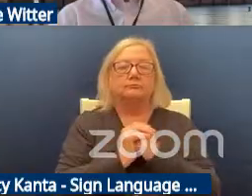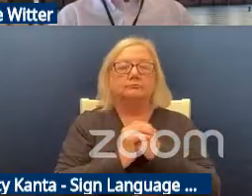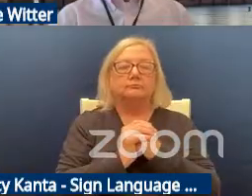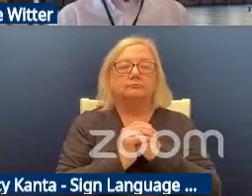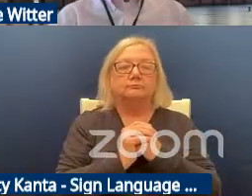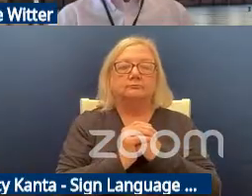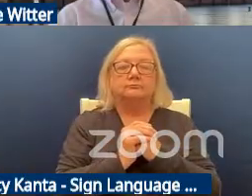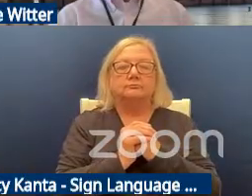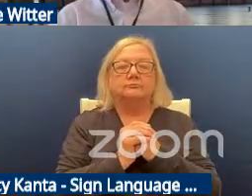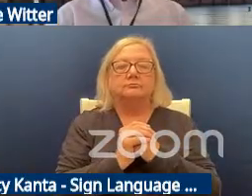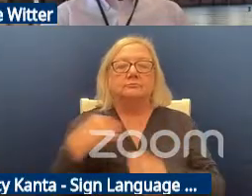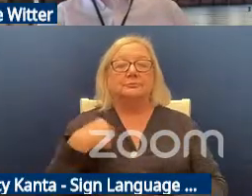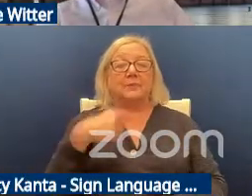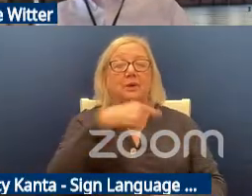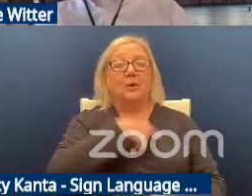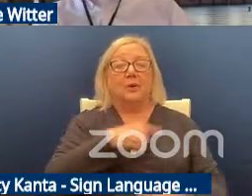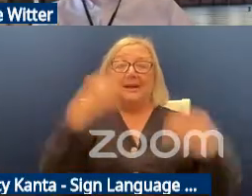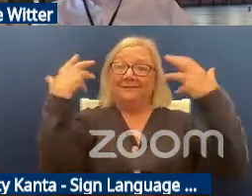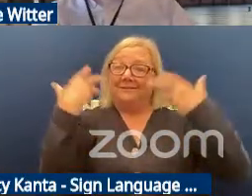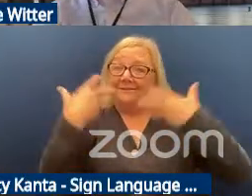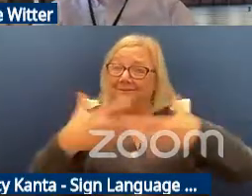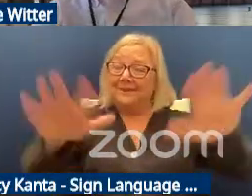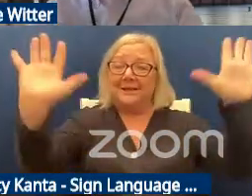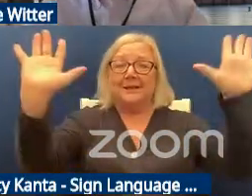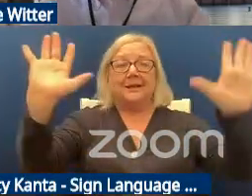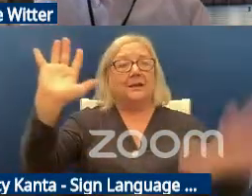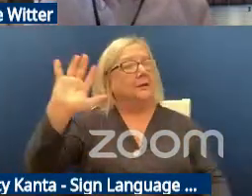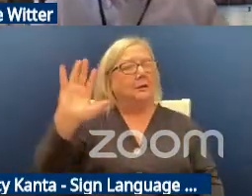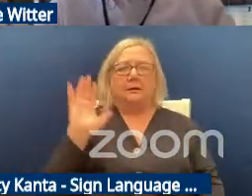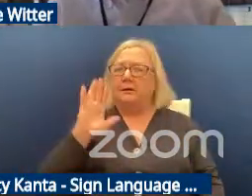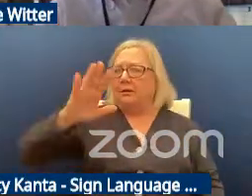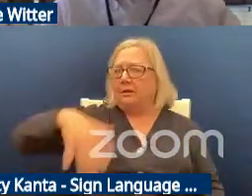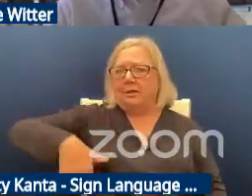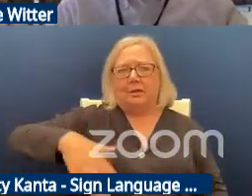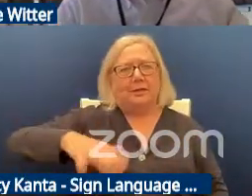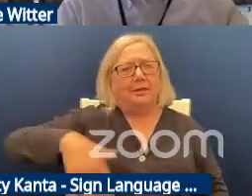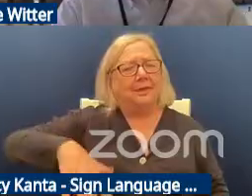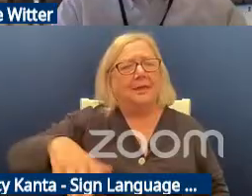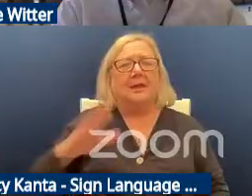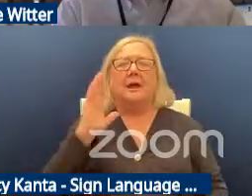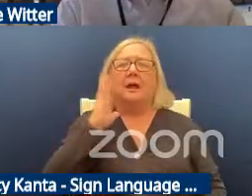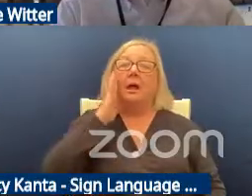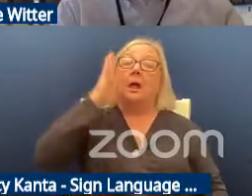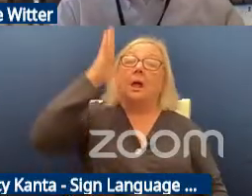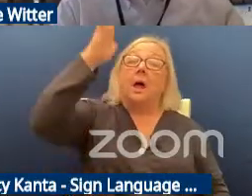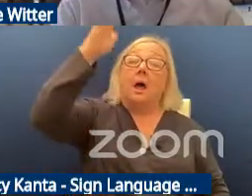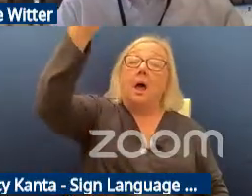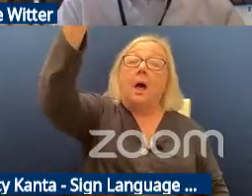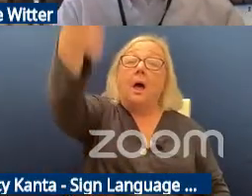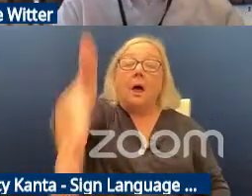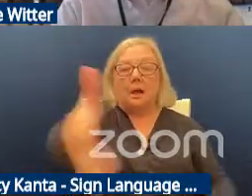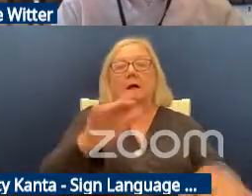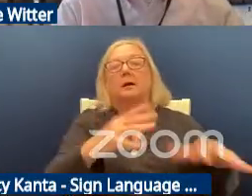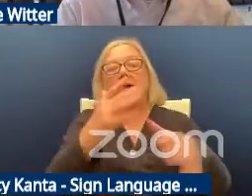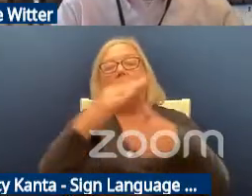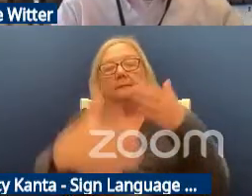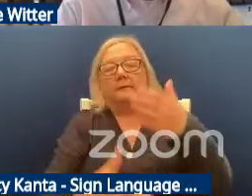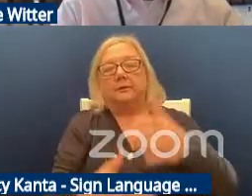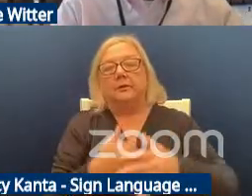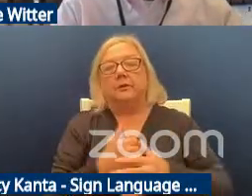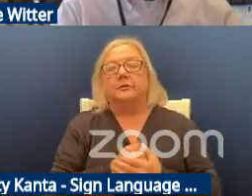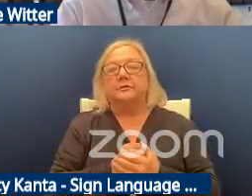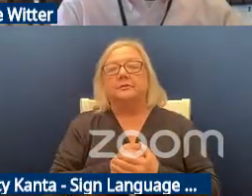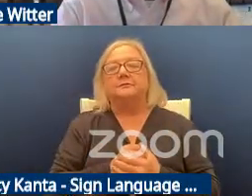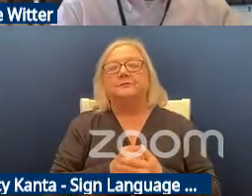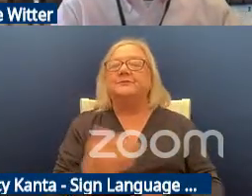a long shot. So no, and I look forward to it, and delving in deeper with architects.